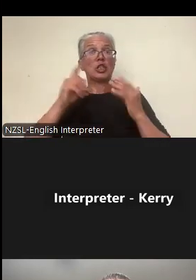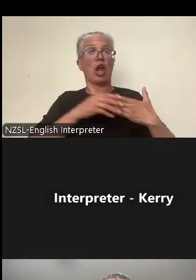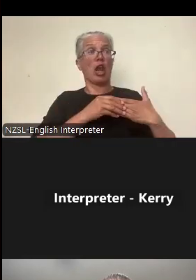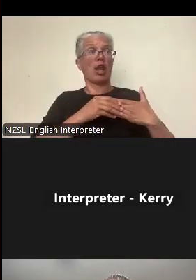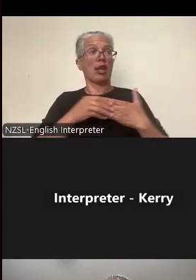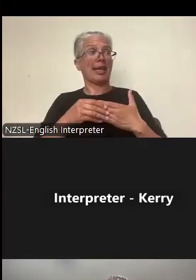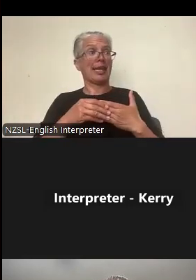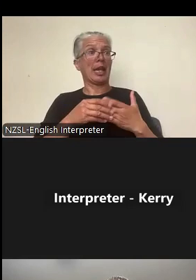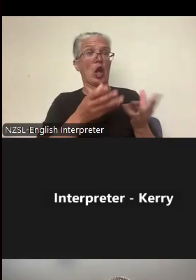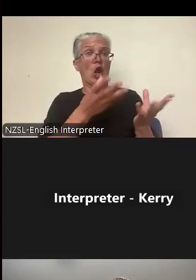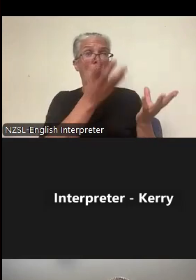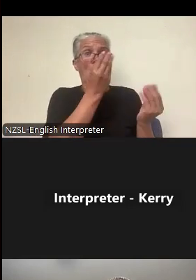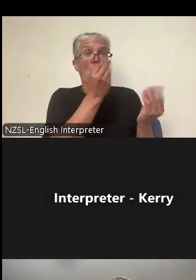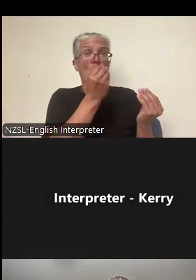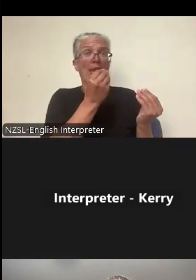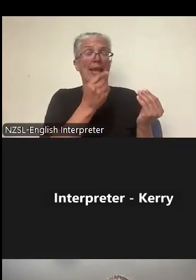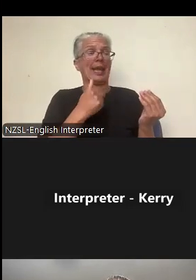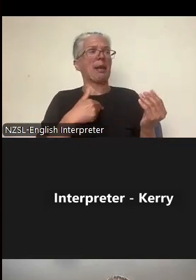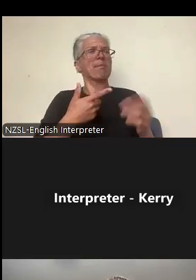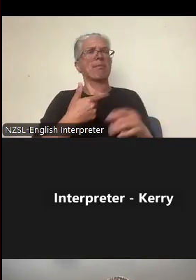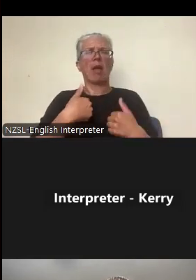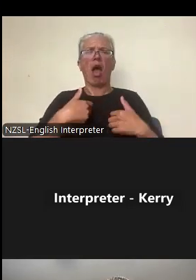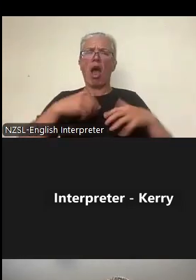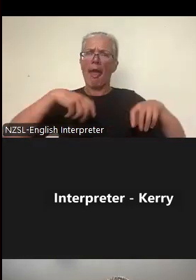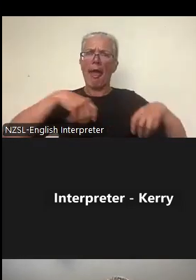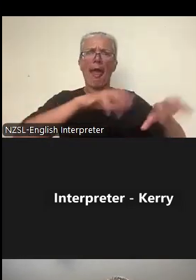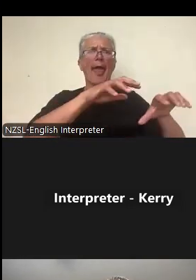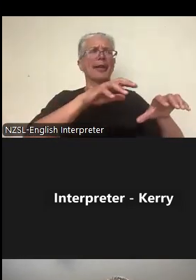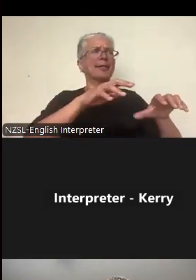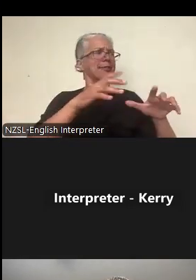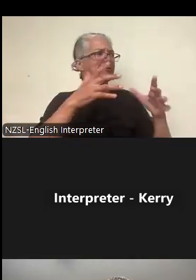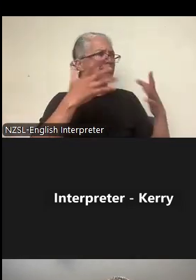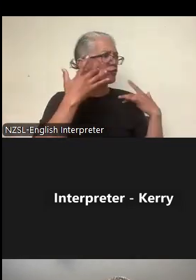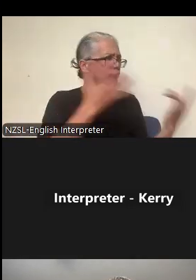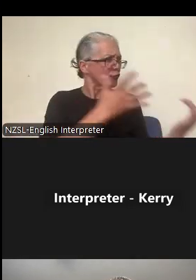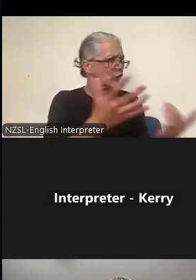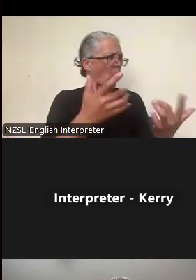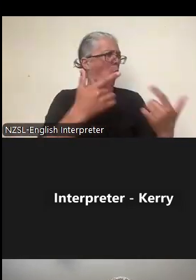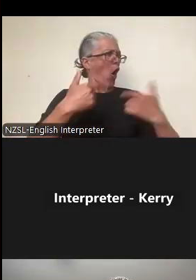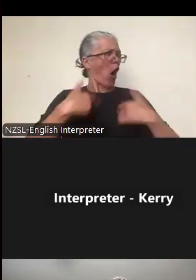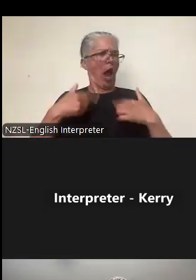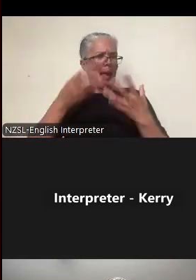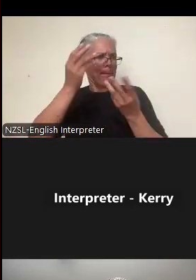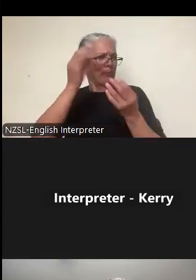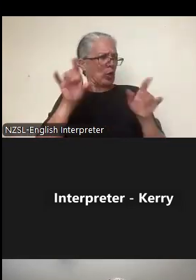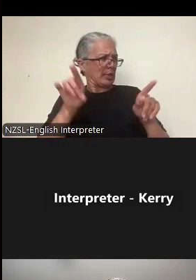proactively involved so that we're learning with our teachers.